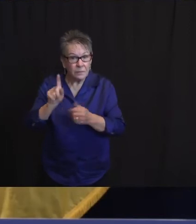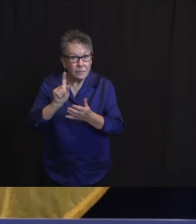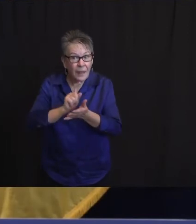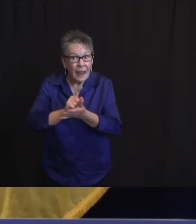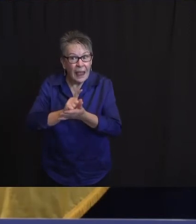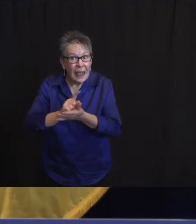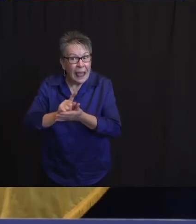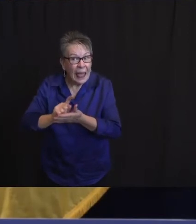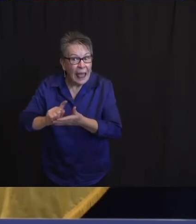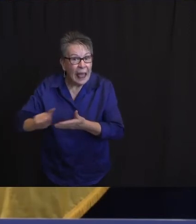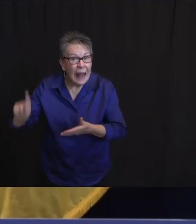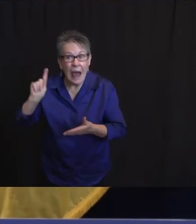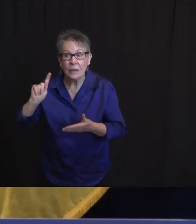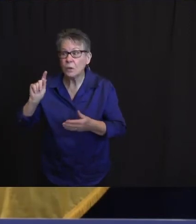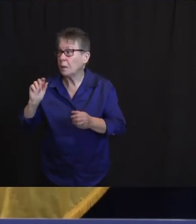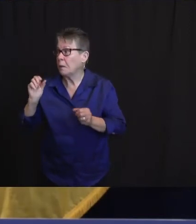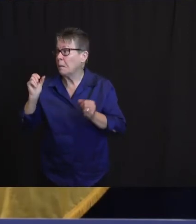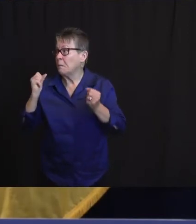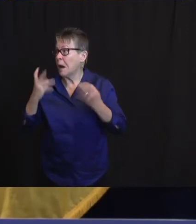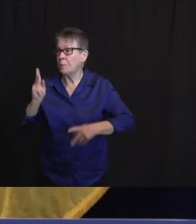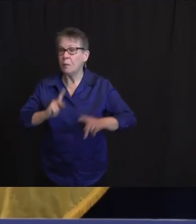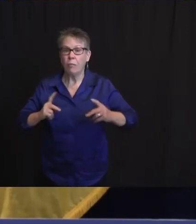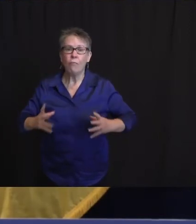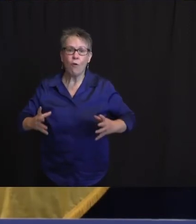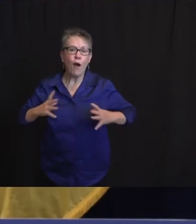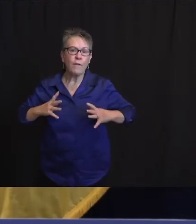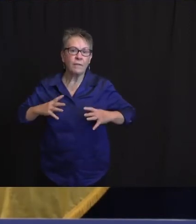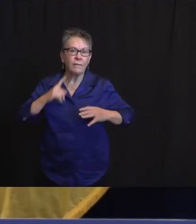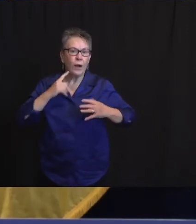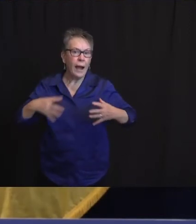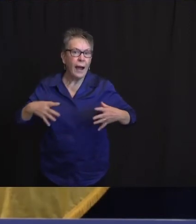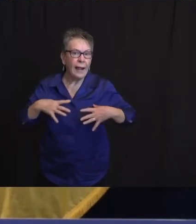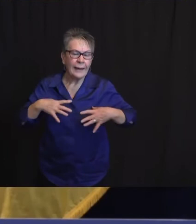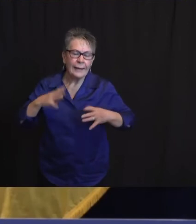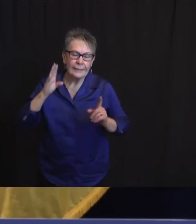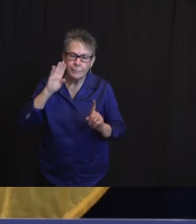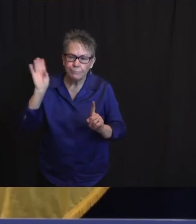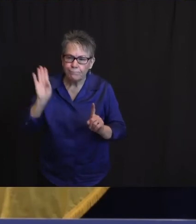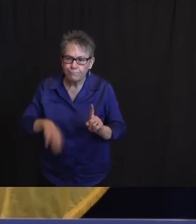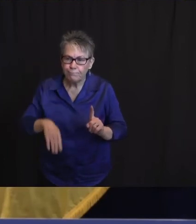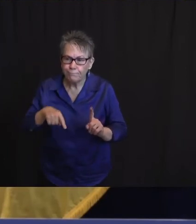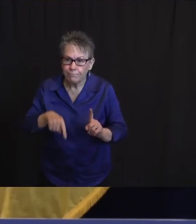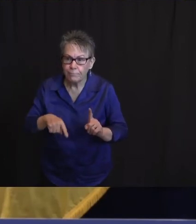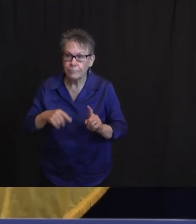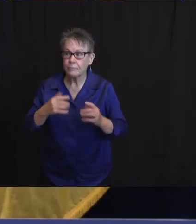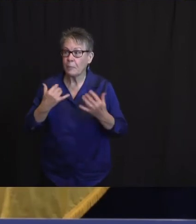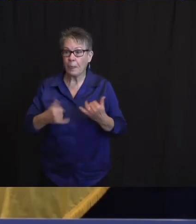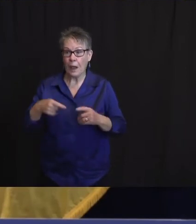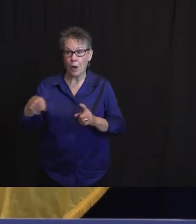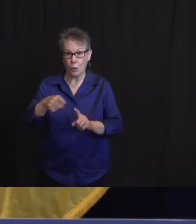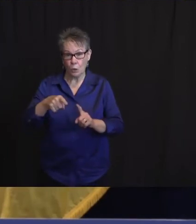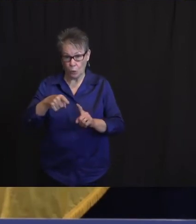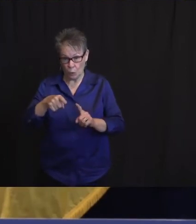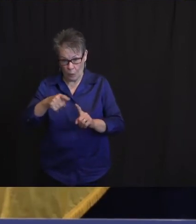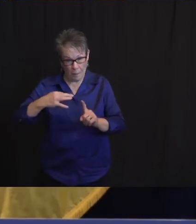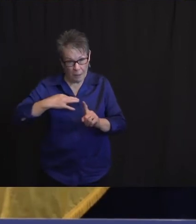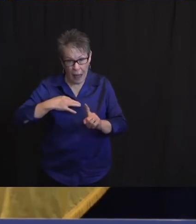you're still waiting for your benefits and you're frustrated, I don't blame you. You will get, if you're eligible, you'll get every penny you